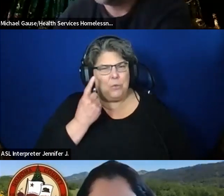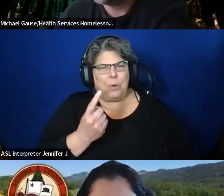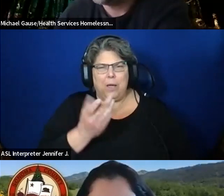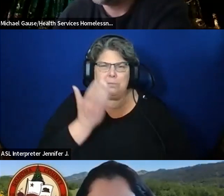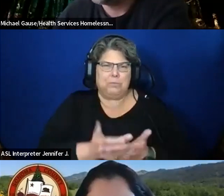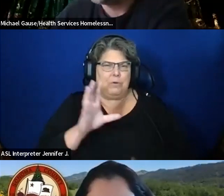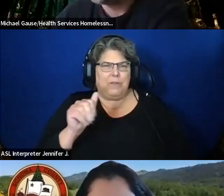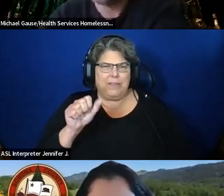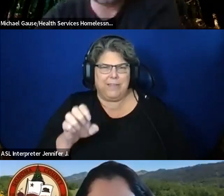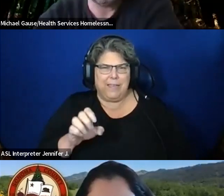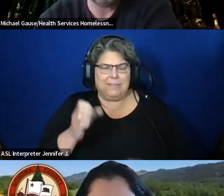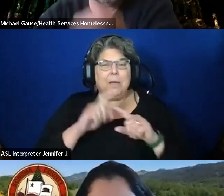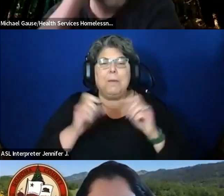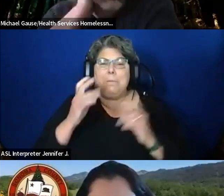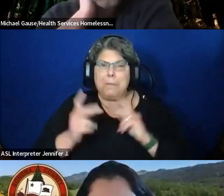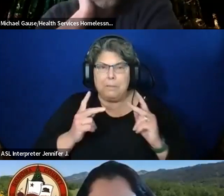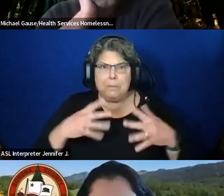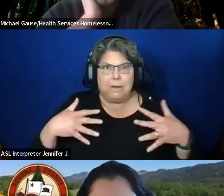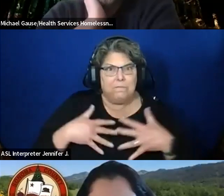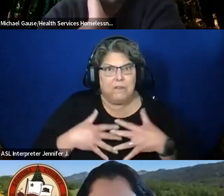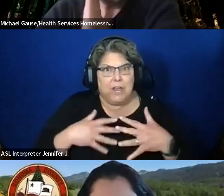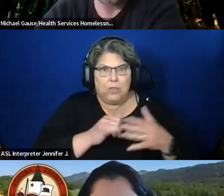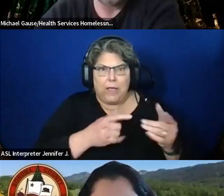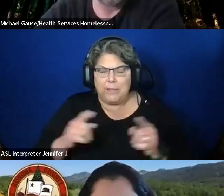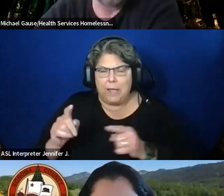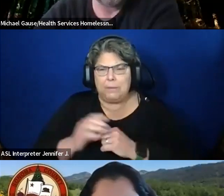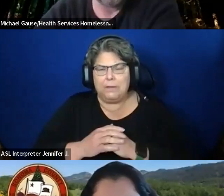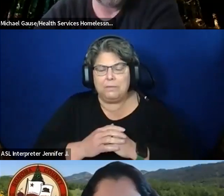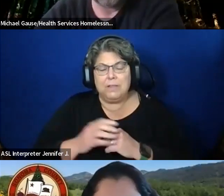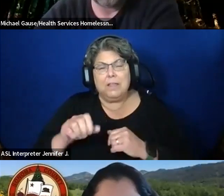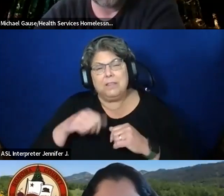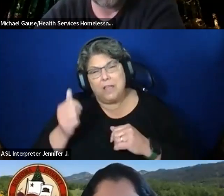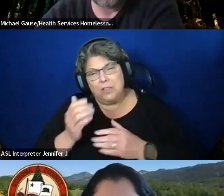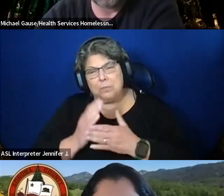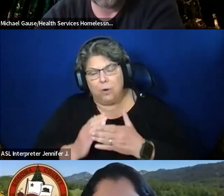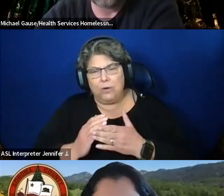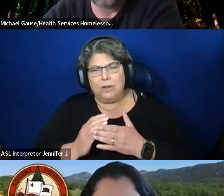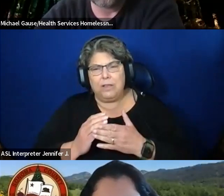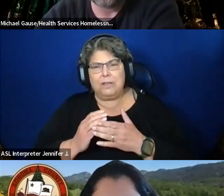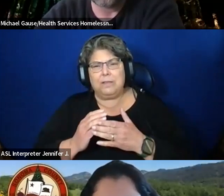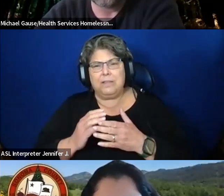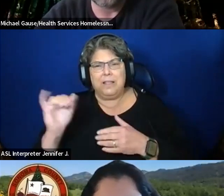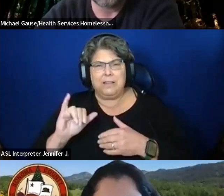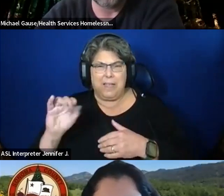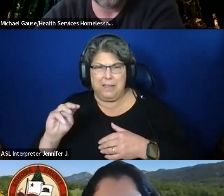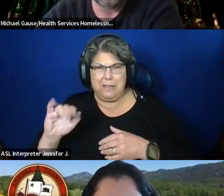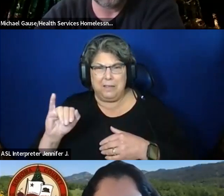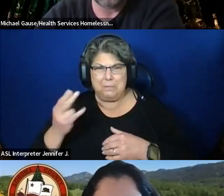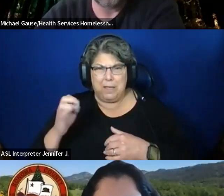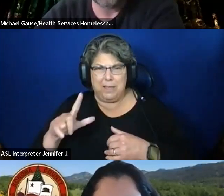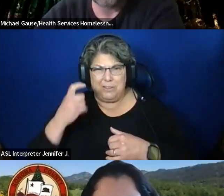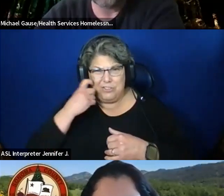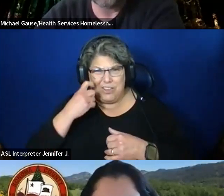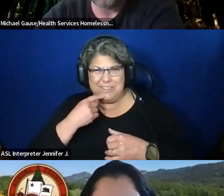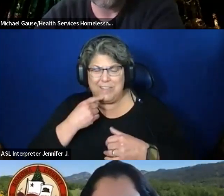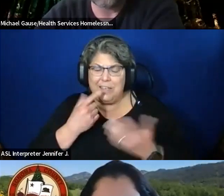lot of fear that that's actually what's happening. The other side of it is that I think, as Michael said, is that it's